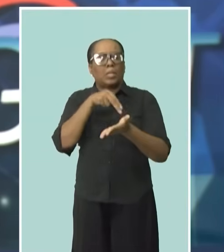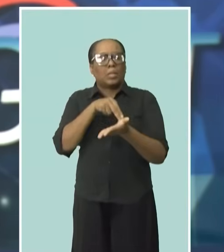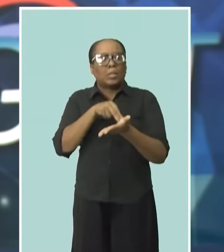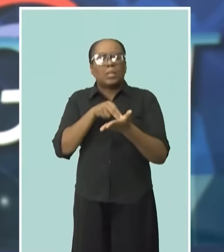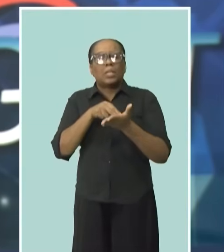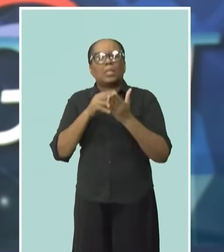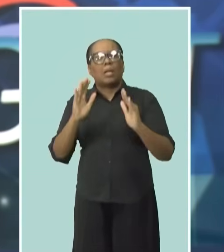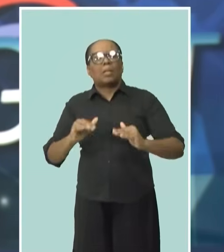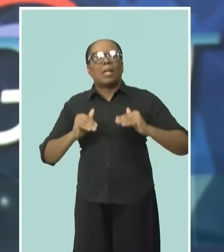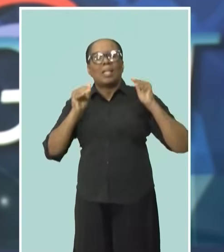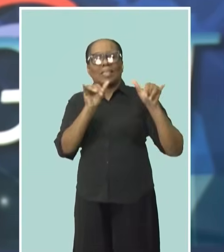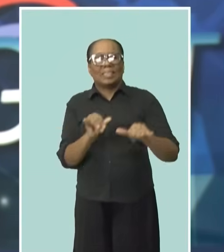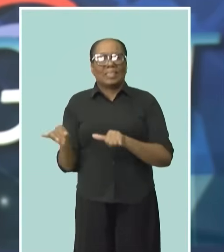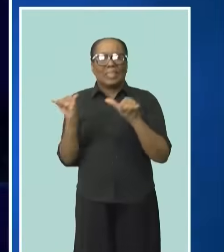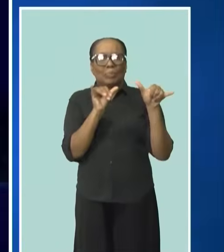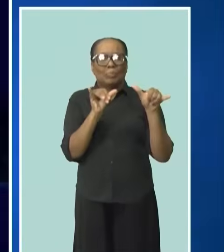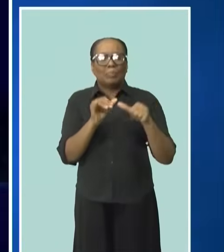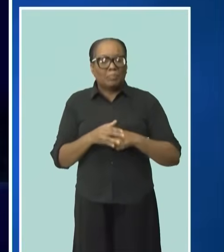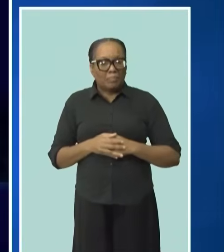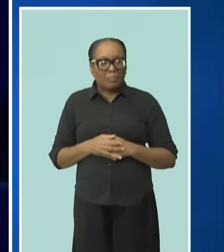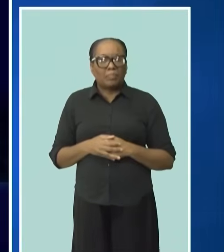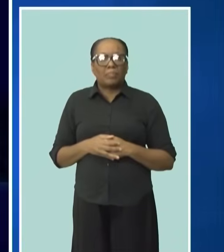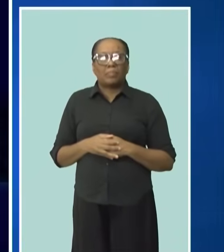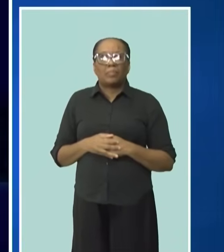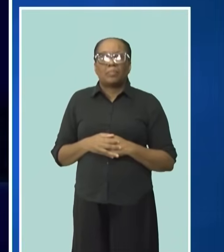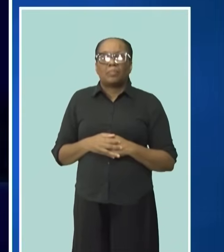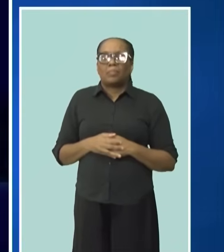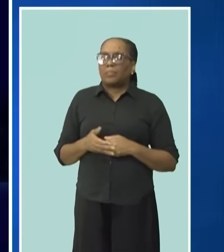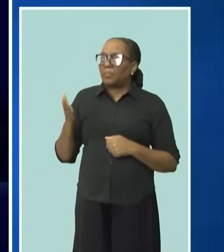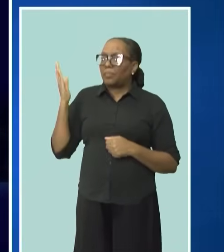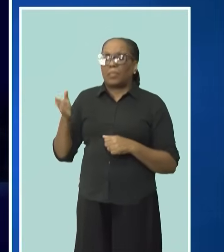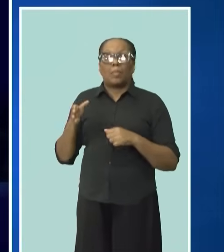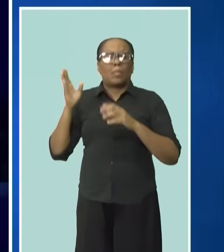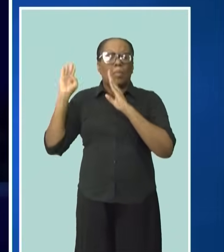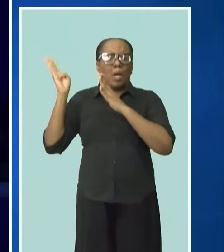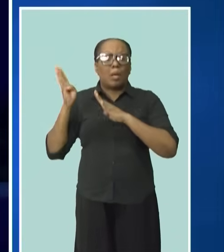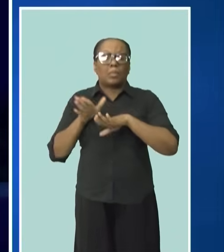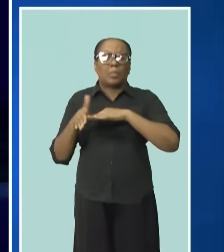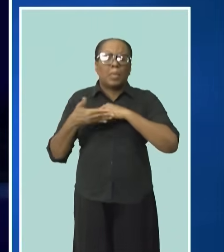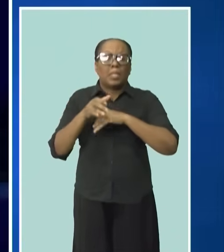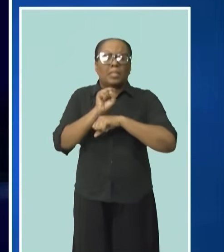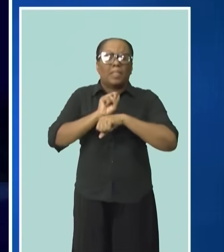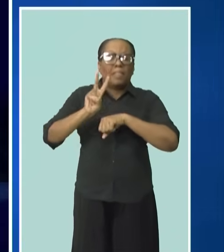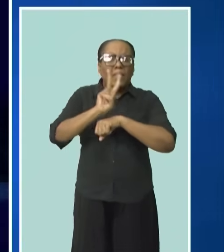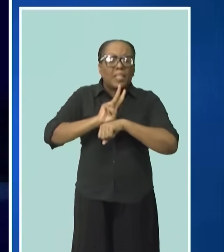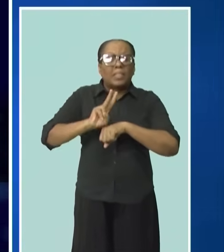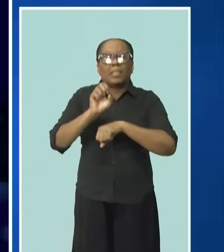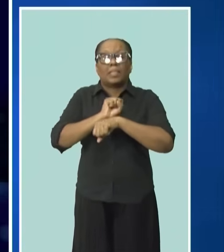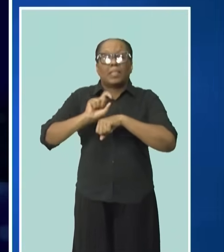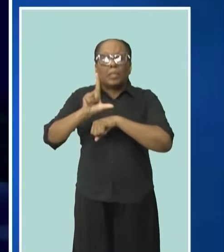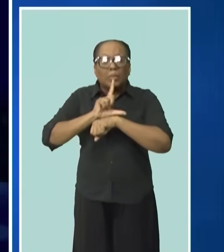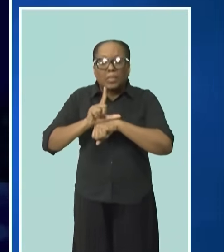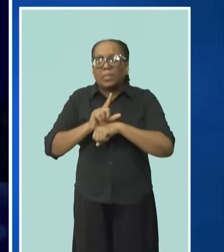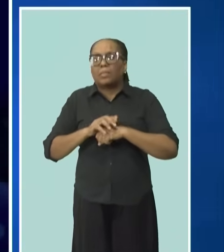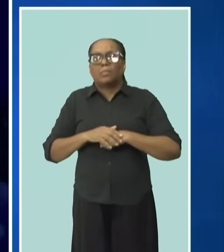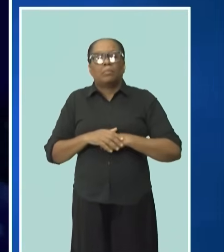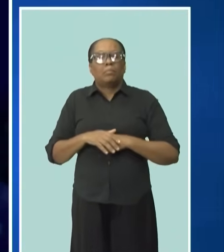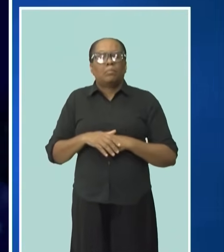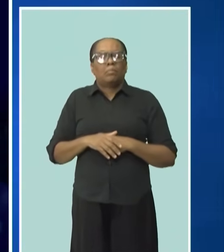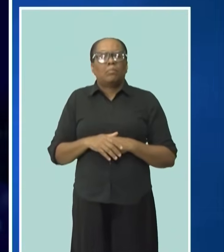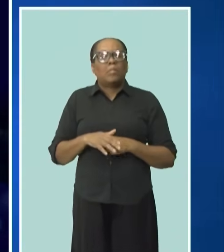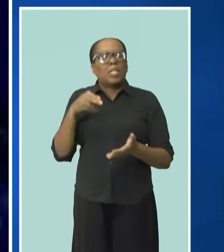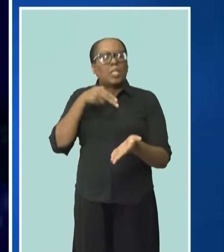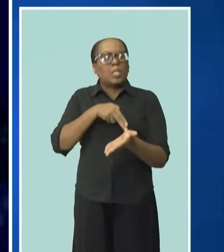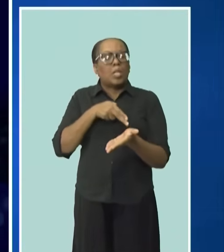standards of care. There are nurse practitioners in Bahamas, Jamaica, St. Vincent, and Lucia, and the regional nursing body